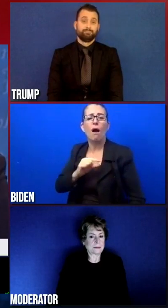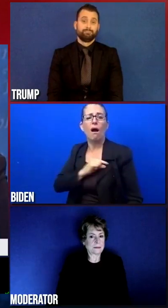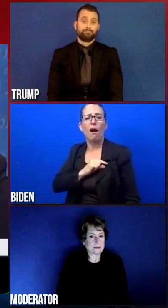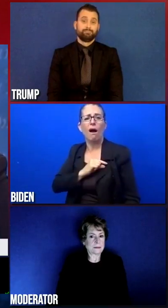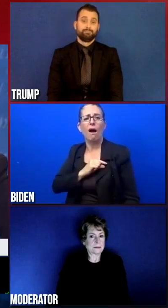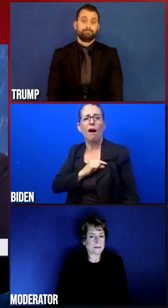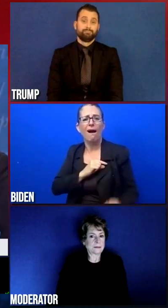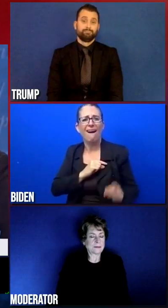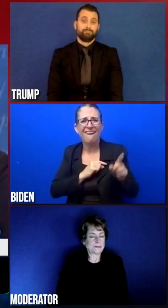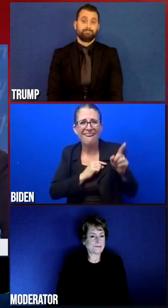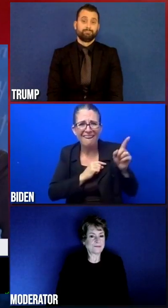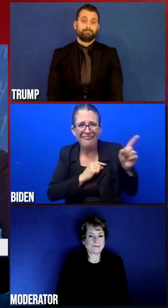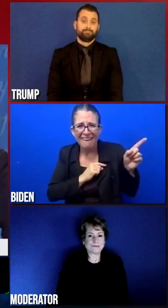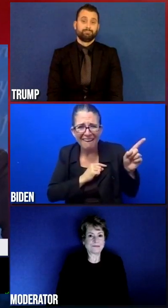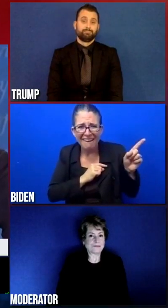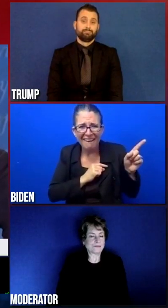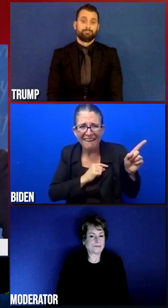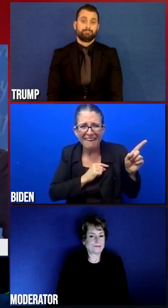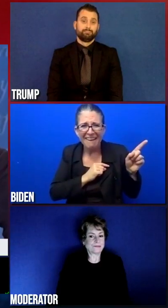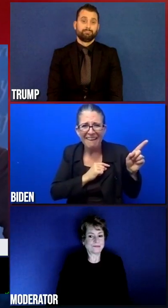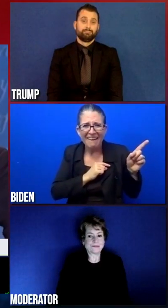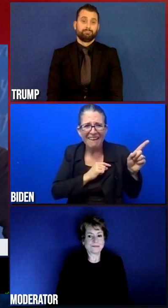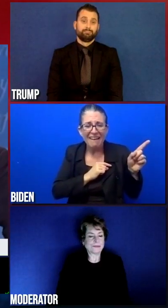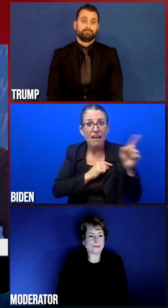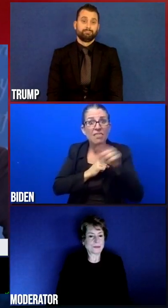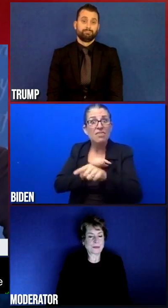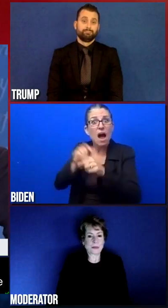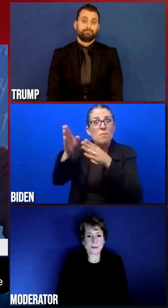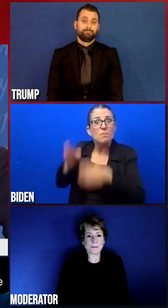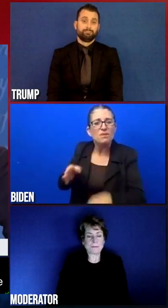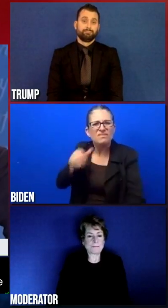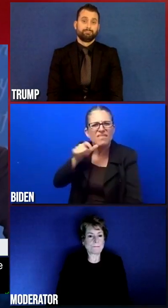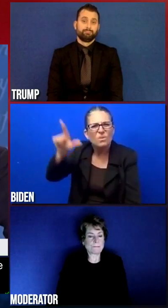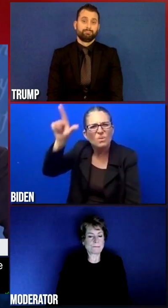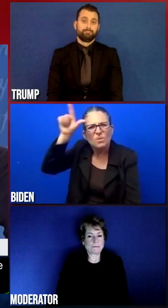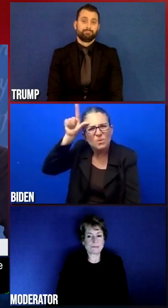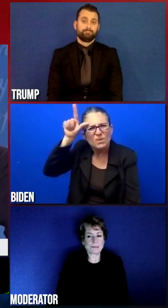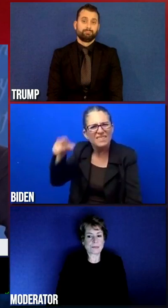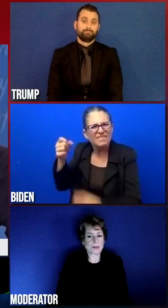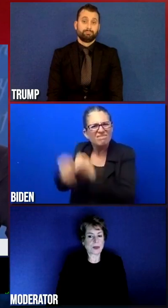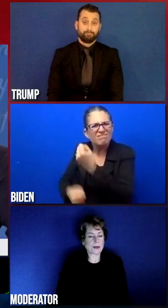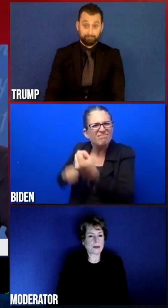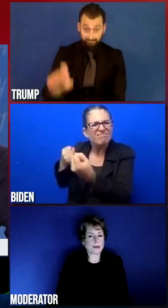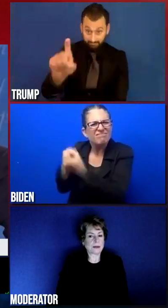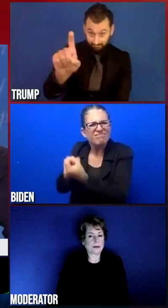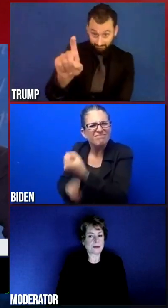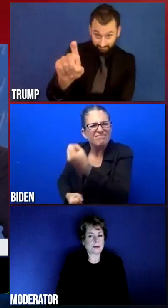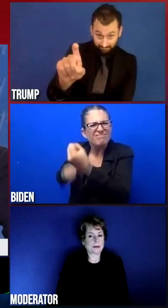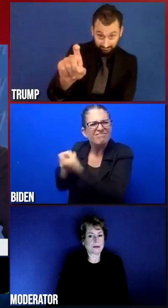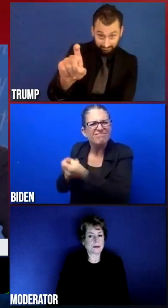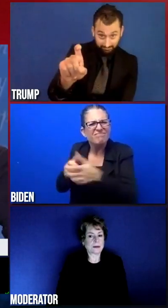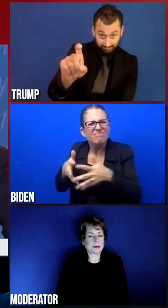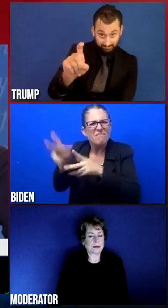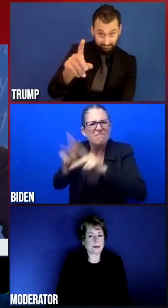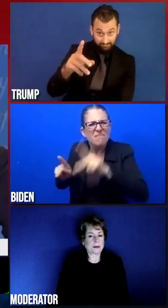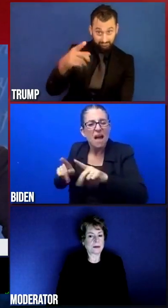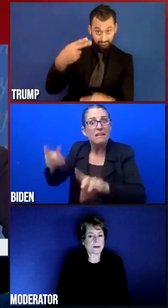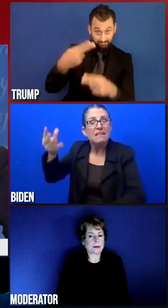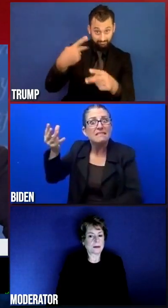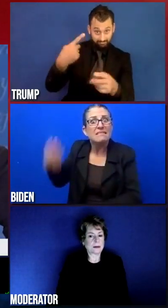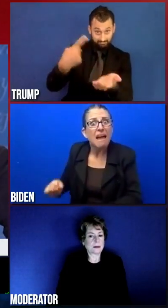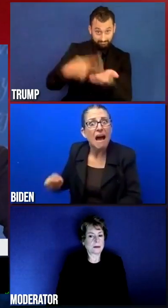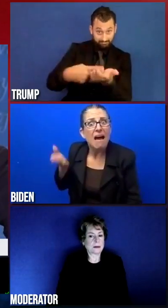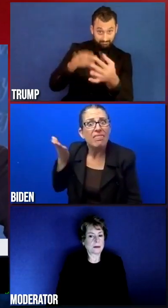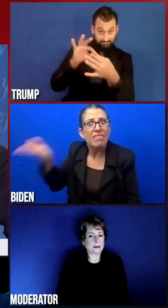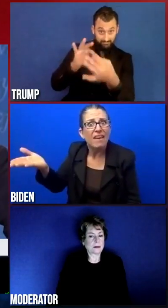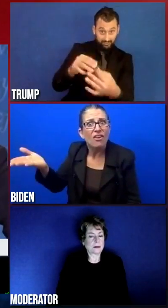and the people left behind there were heroes. Really? And I resent. Are you talking like about Hunter? Are you talking about Hunter? I'm talking about my son, Bo Biden. You're talking